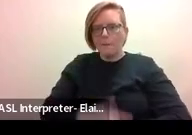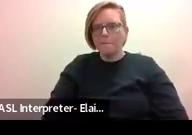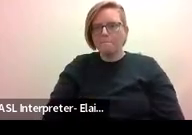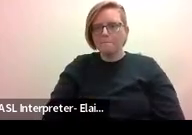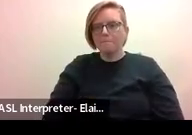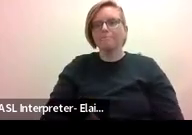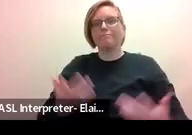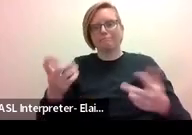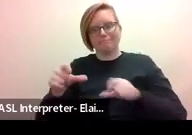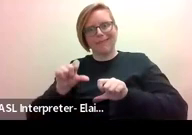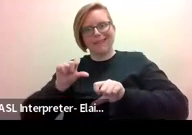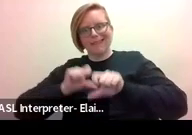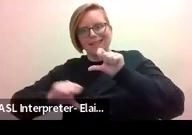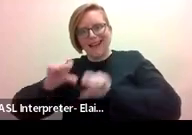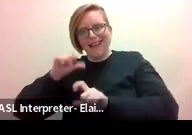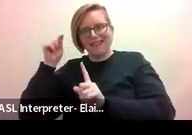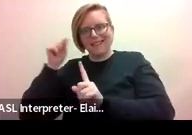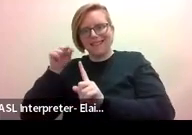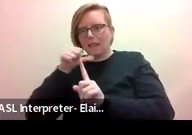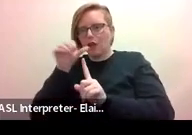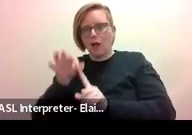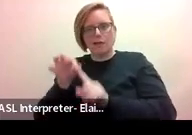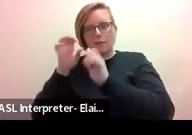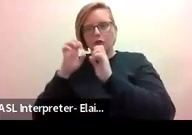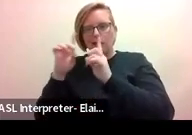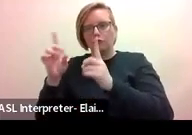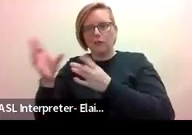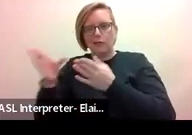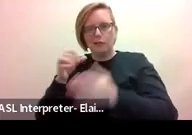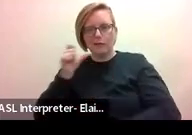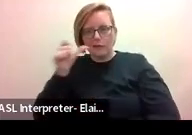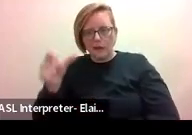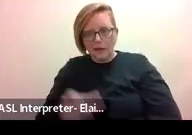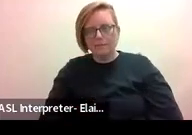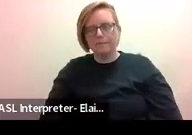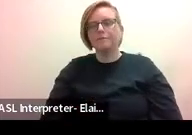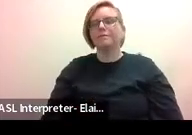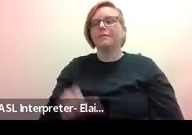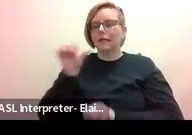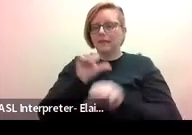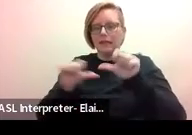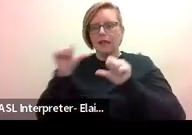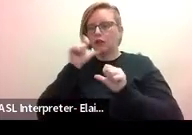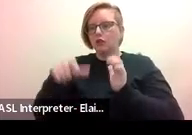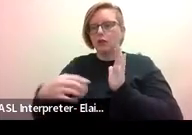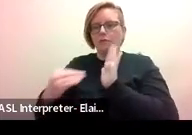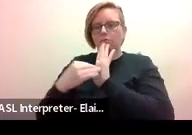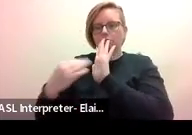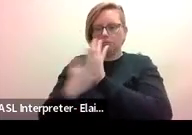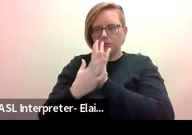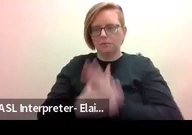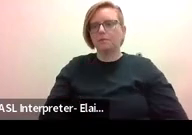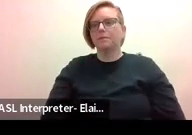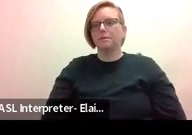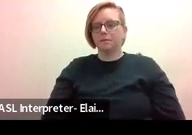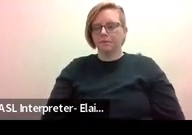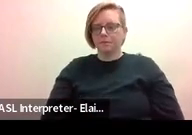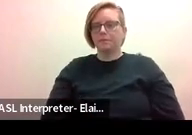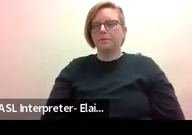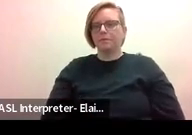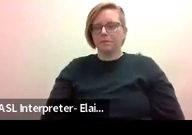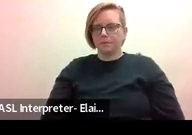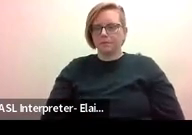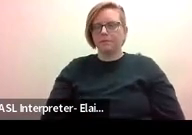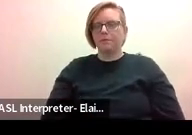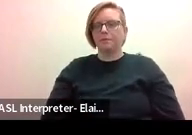Right, science isn't a special ed service. Science should not be on the service grid.